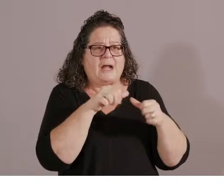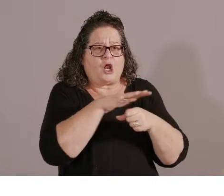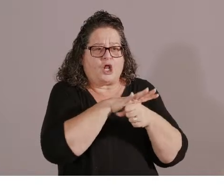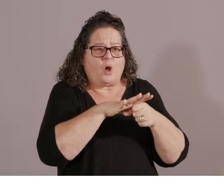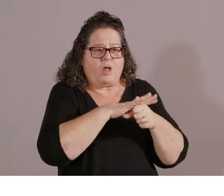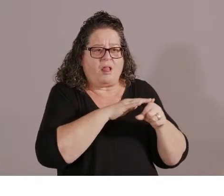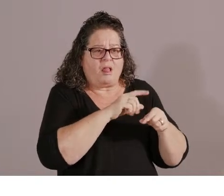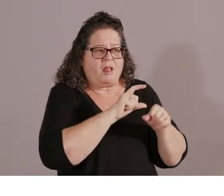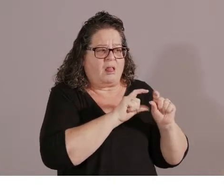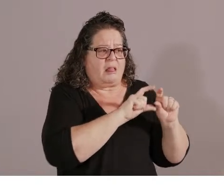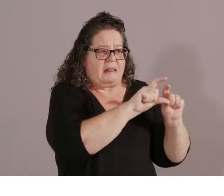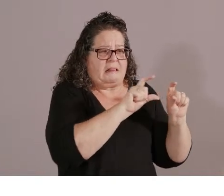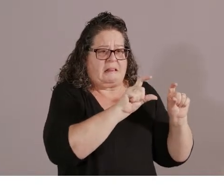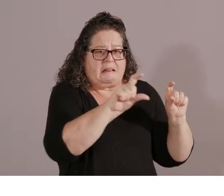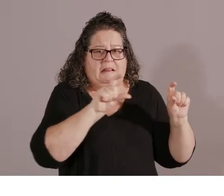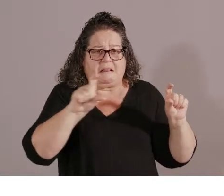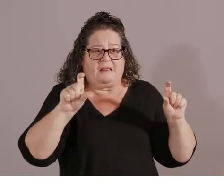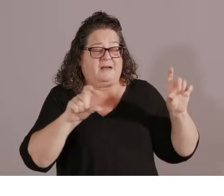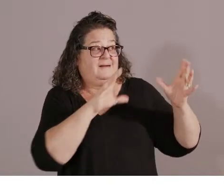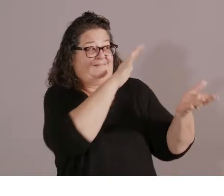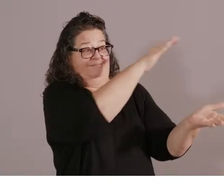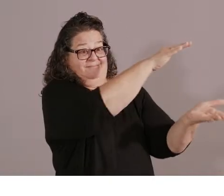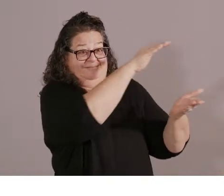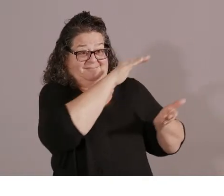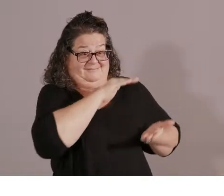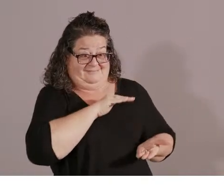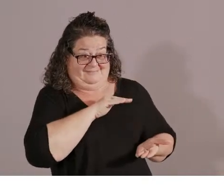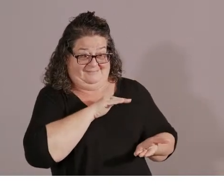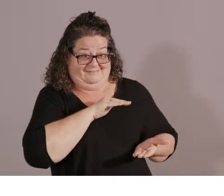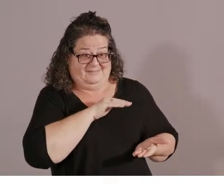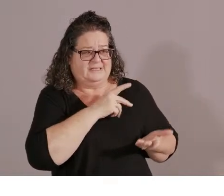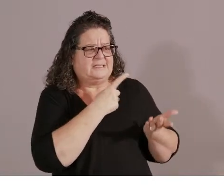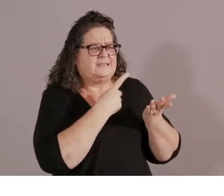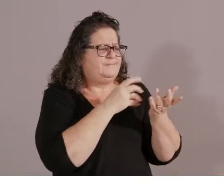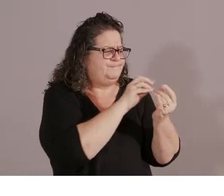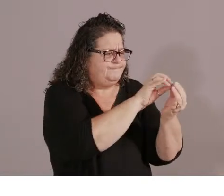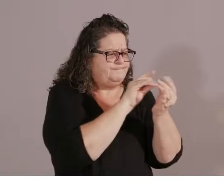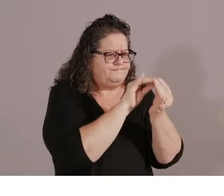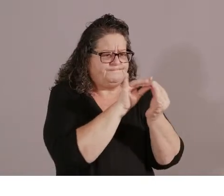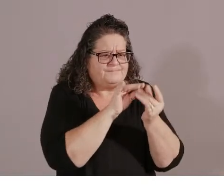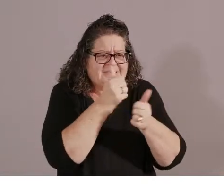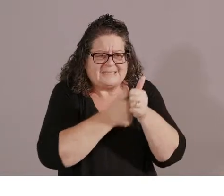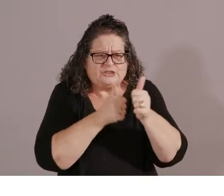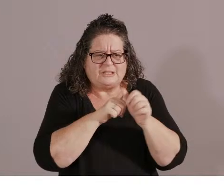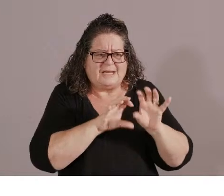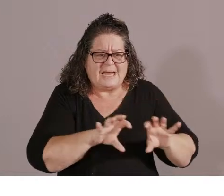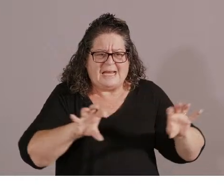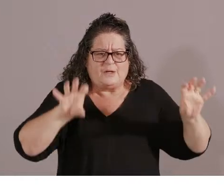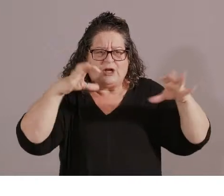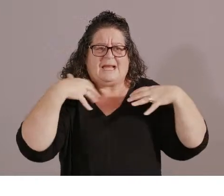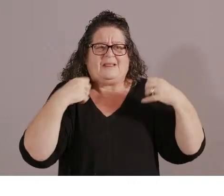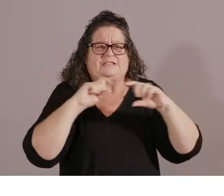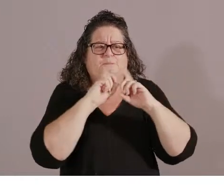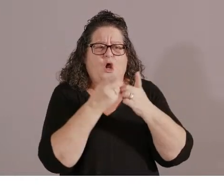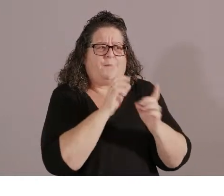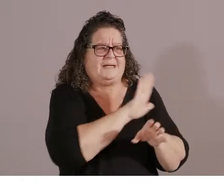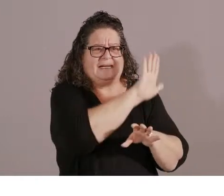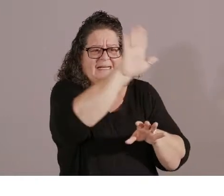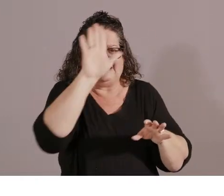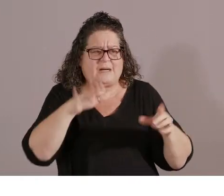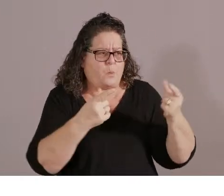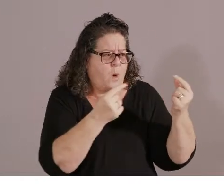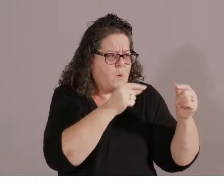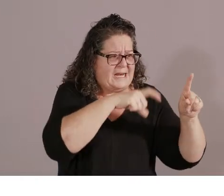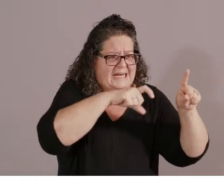with the amount of vaccine that we're going to be getting. We work with our county health departments to determine where those vaccines are going to go.